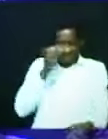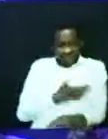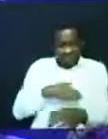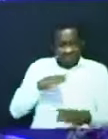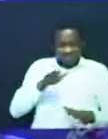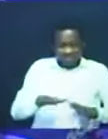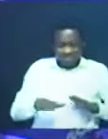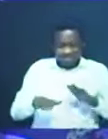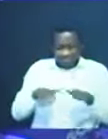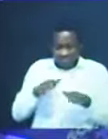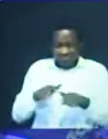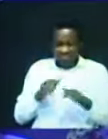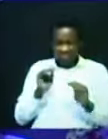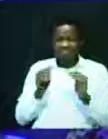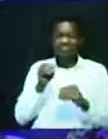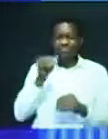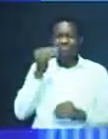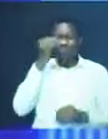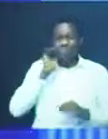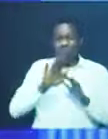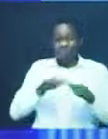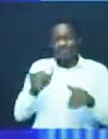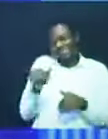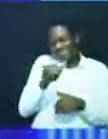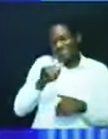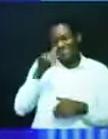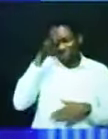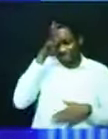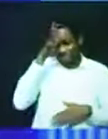Because my seed is in him.